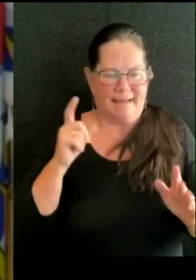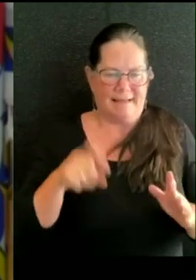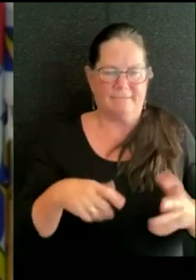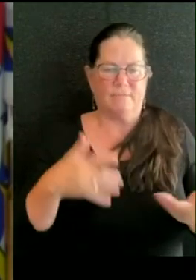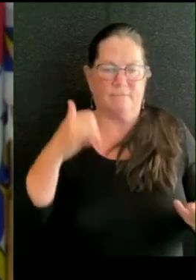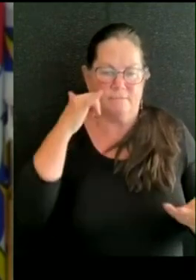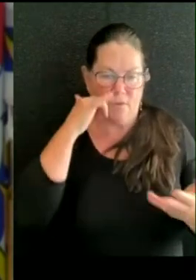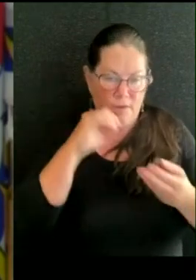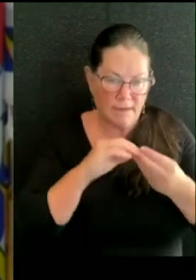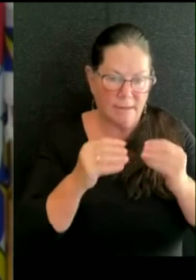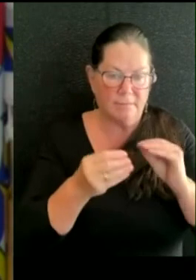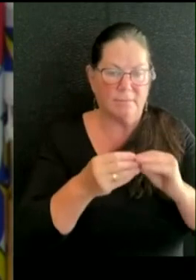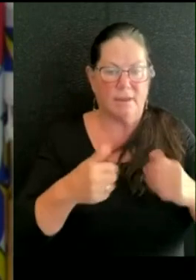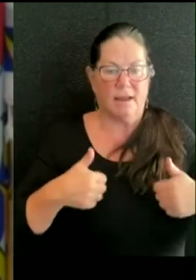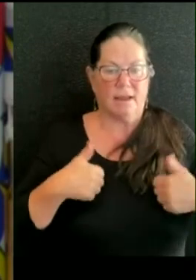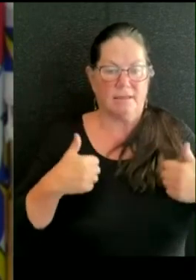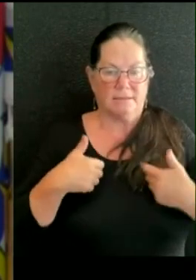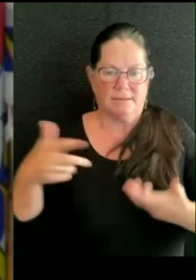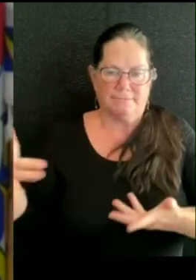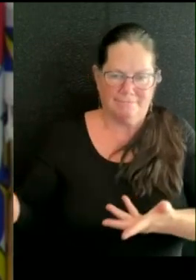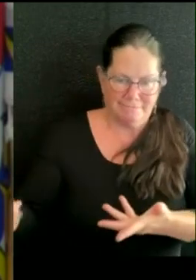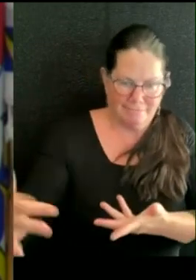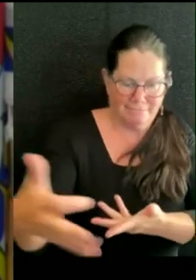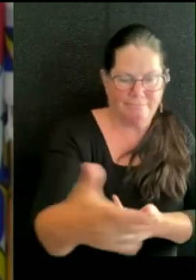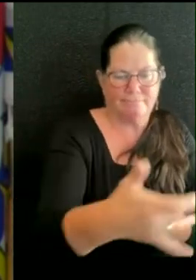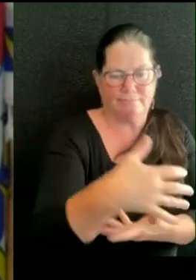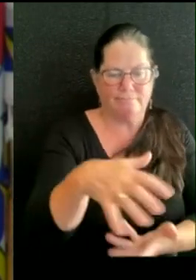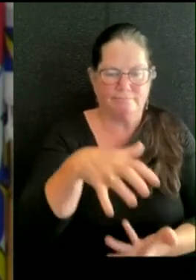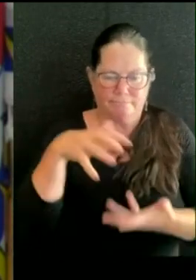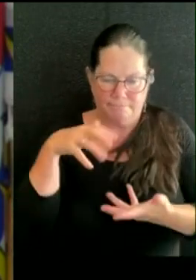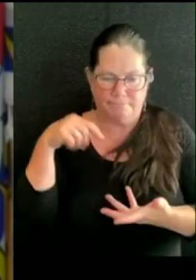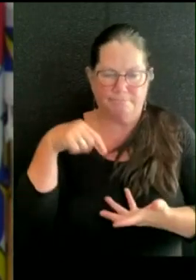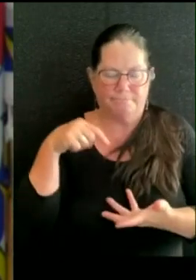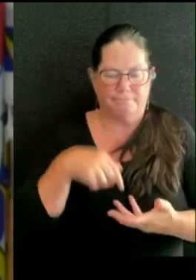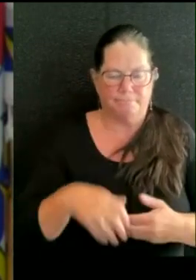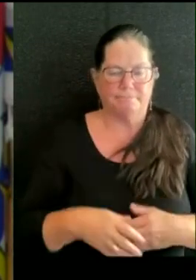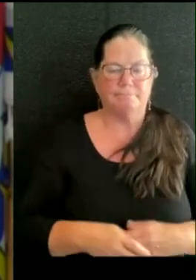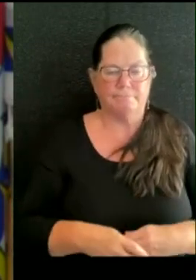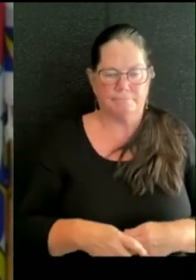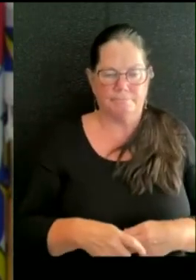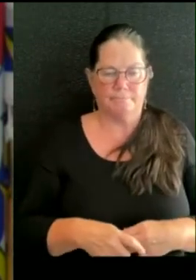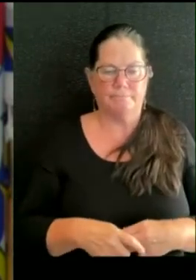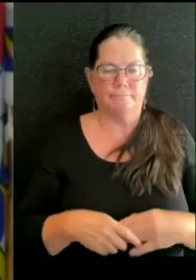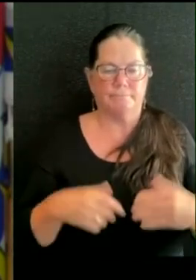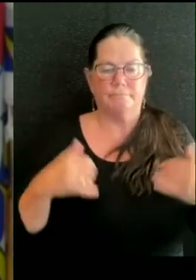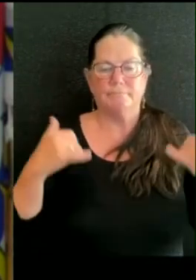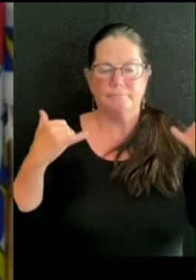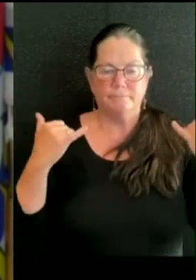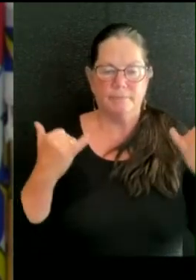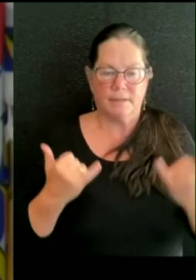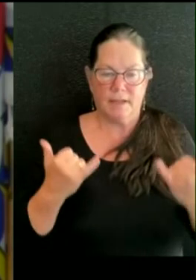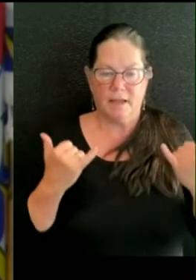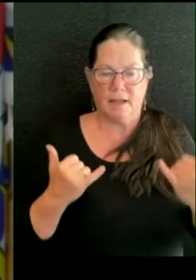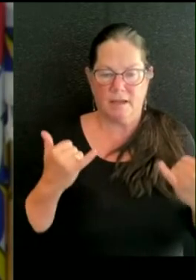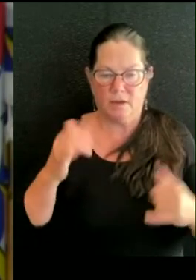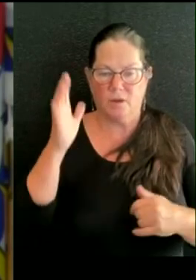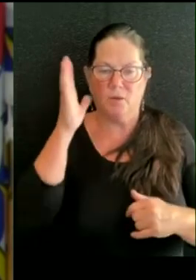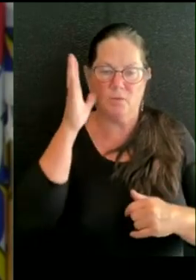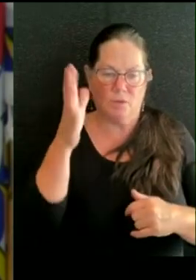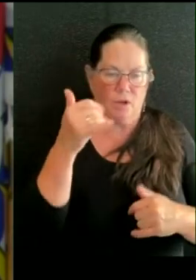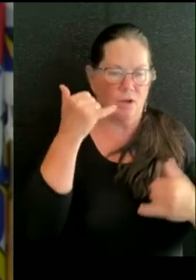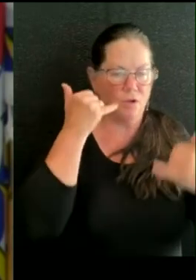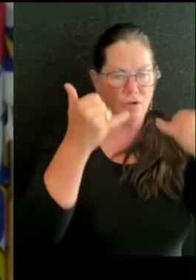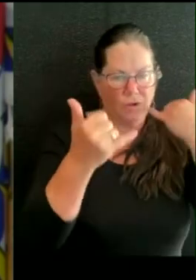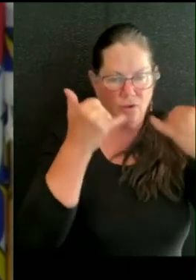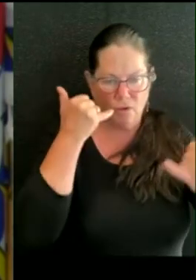Concurrently, we will begin today to contact residents with more detailed information and next steps. These